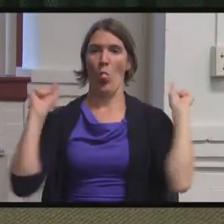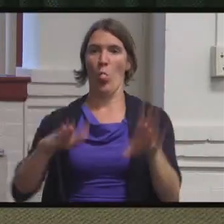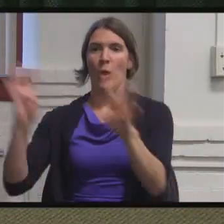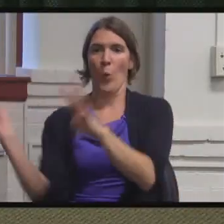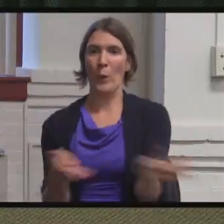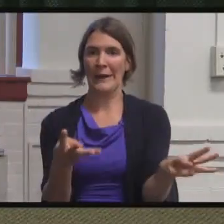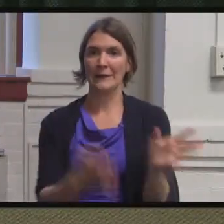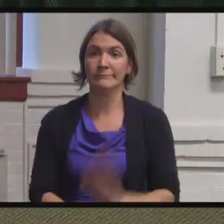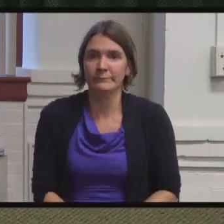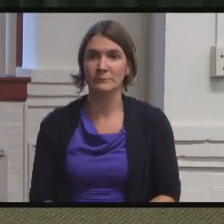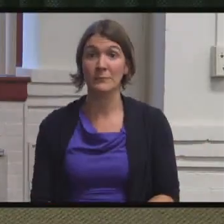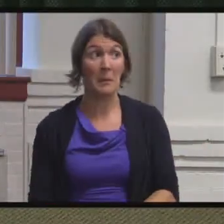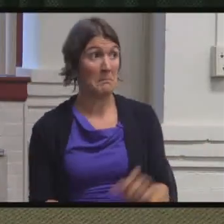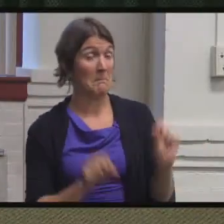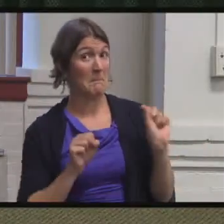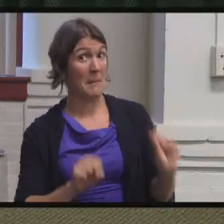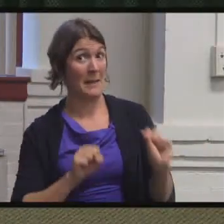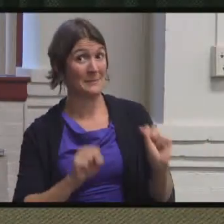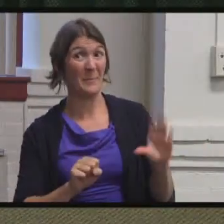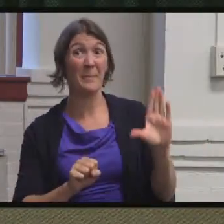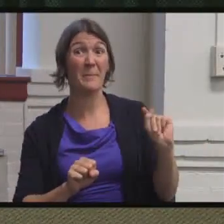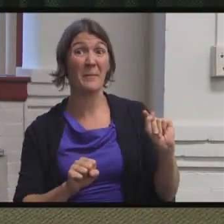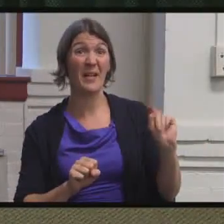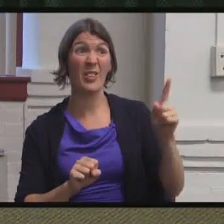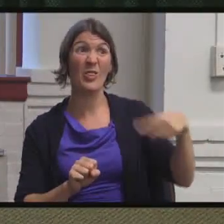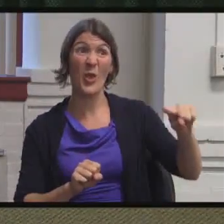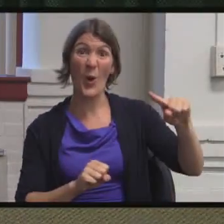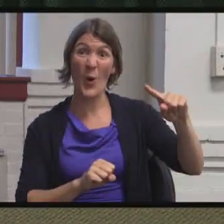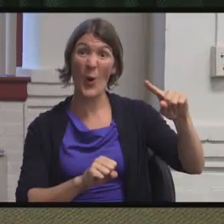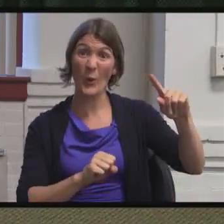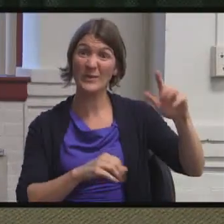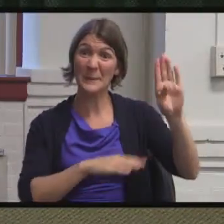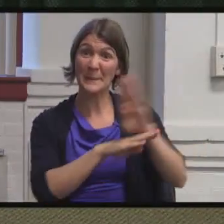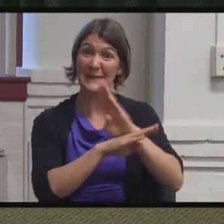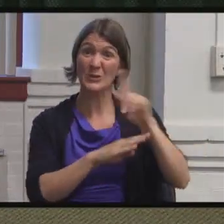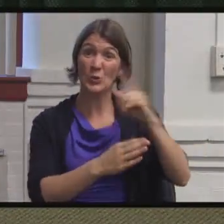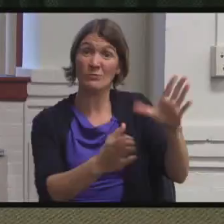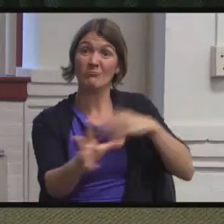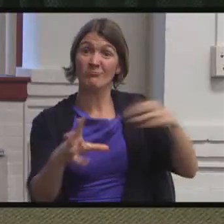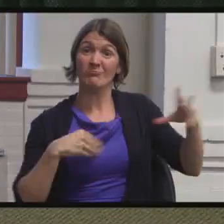we go. Although yeah. Those facilities are struggling as well. Oh, yeah.